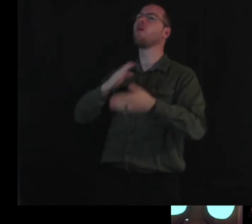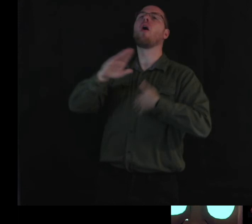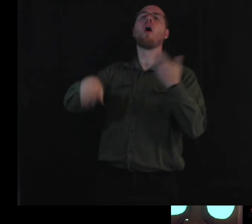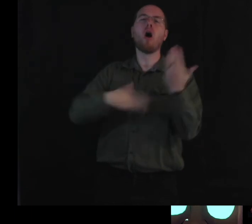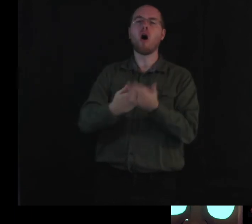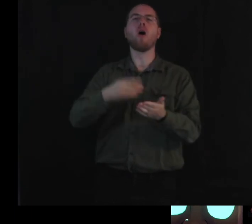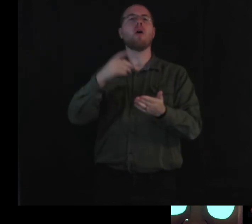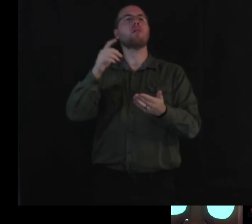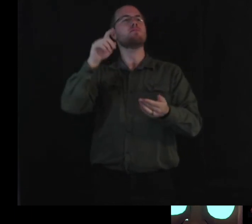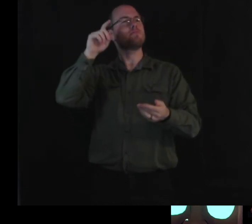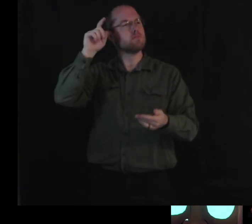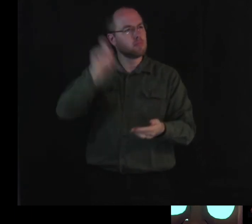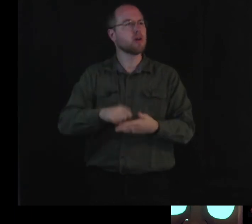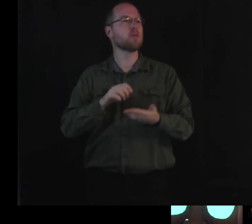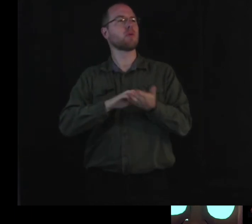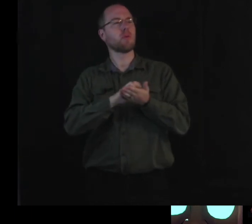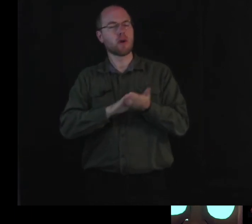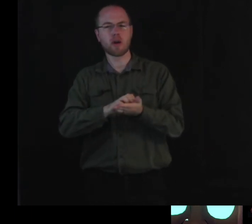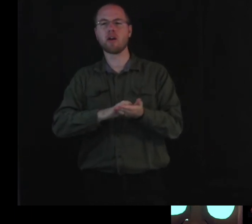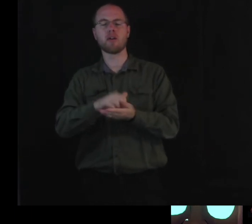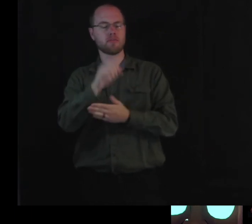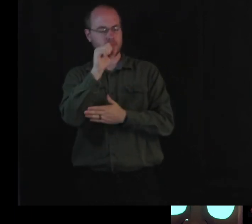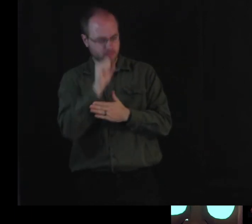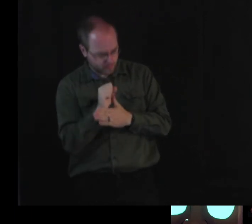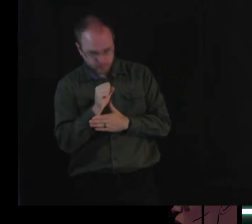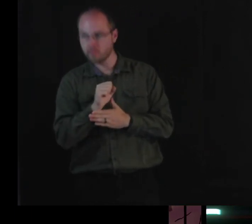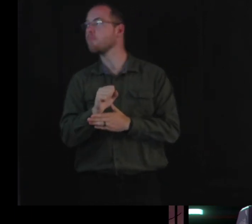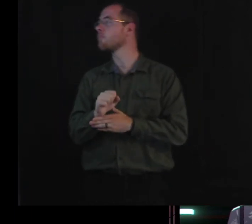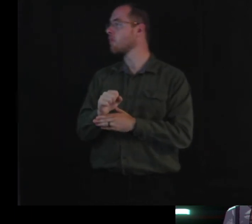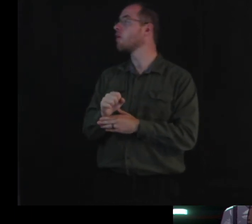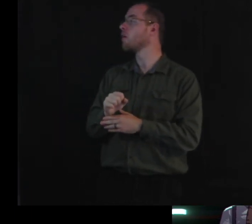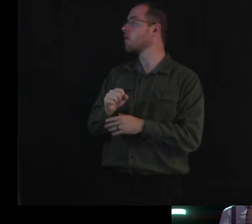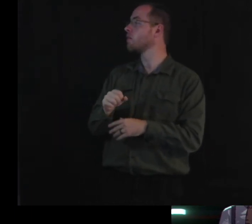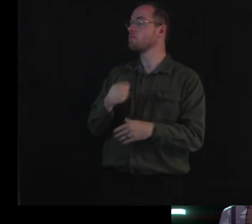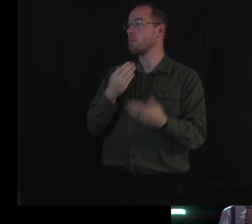maybe not all. All who wish to keep their heads?